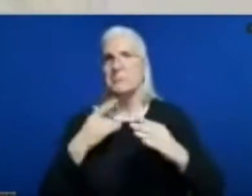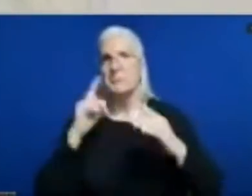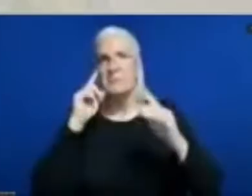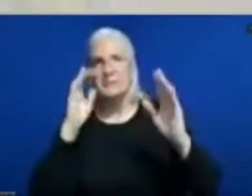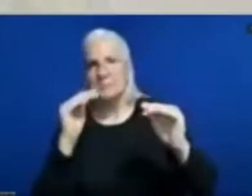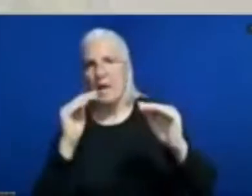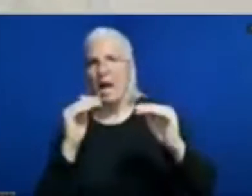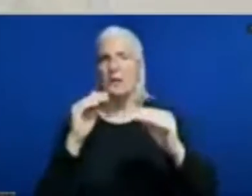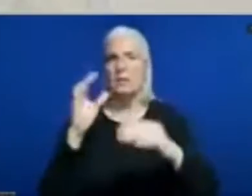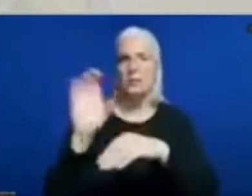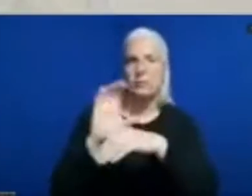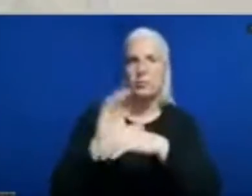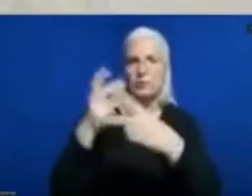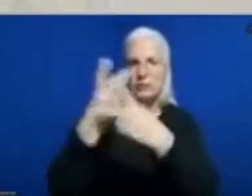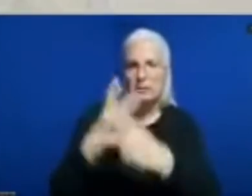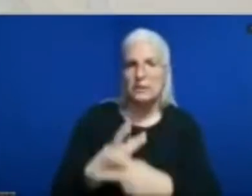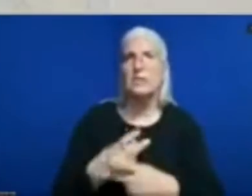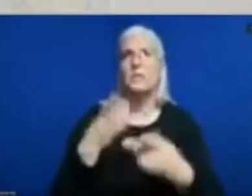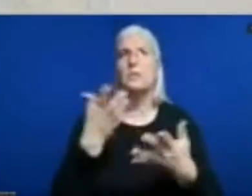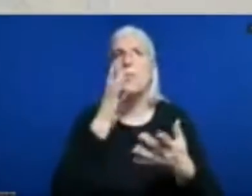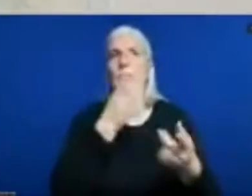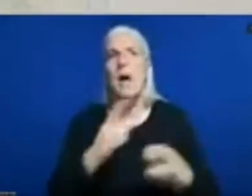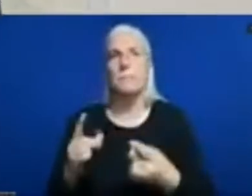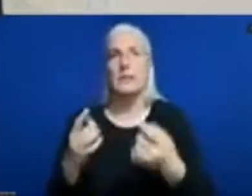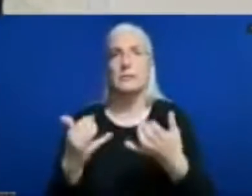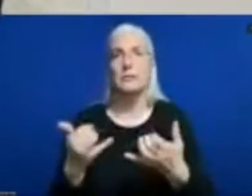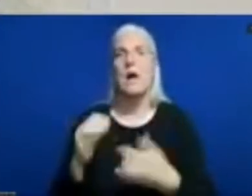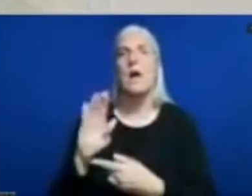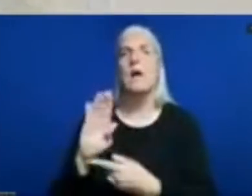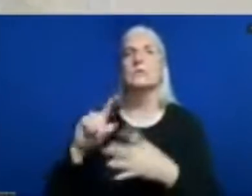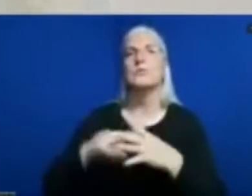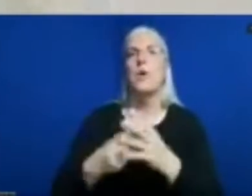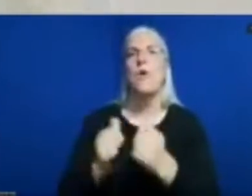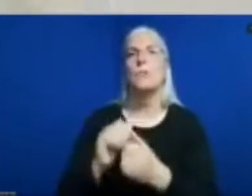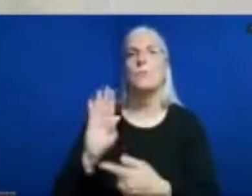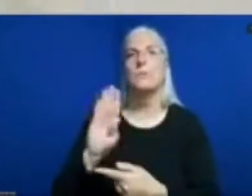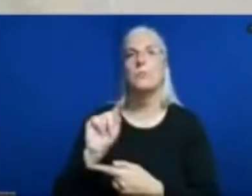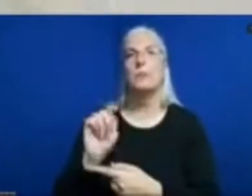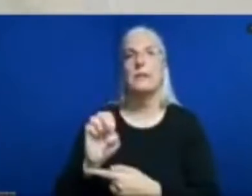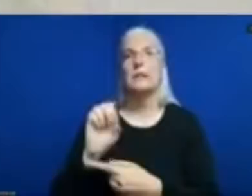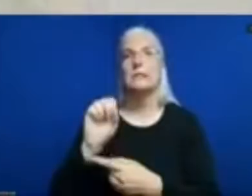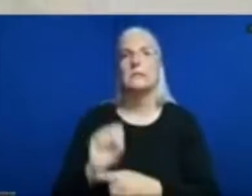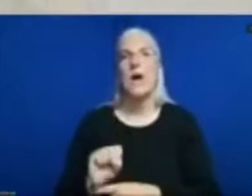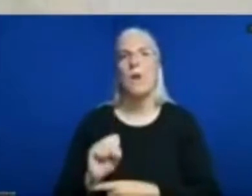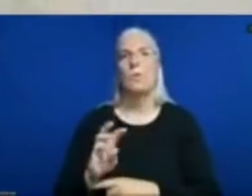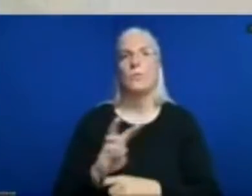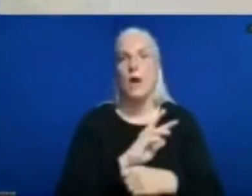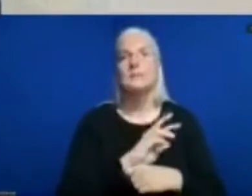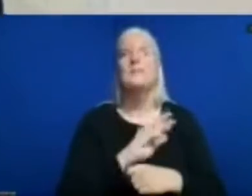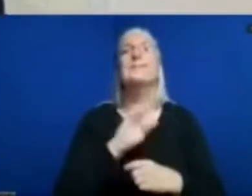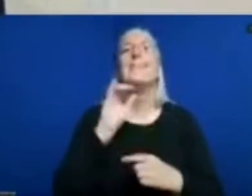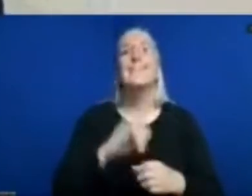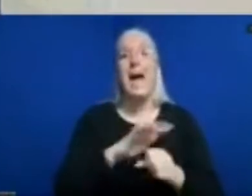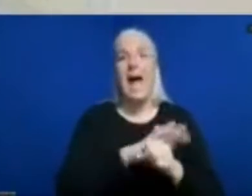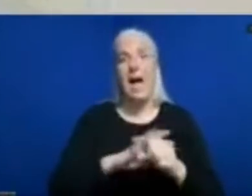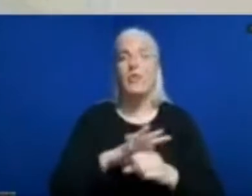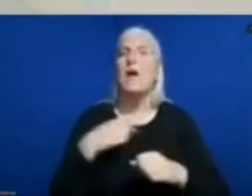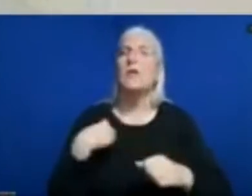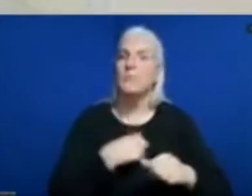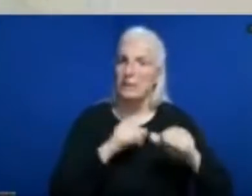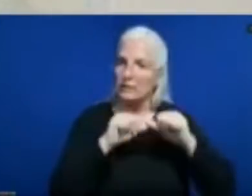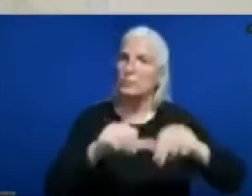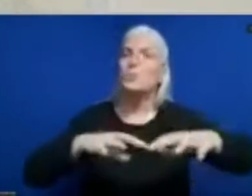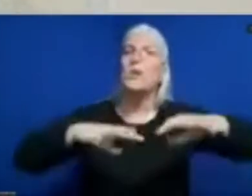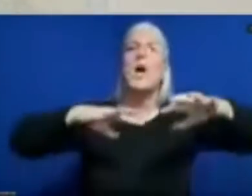here in the Butte sector, in the southwest portion of the fire, it continues to hold well in its current state. Our infrared sensors are